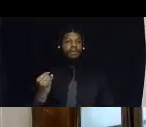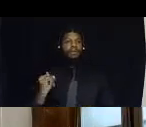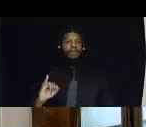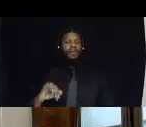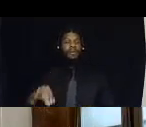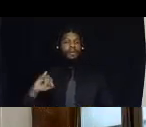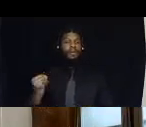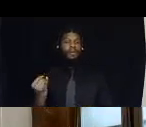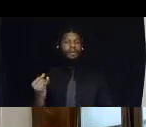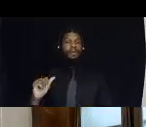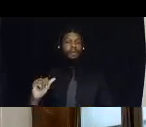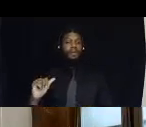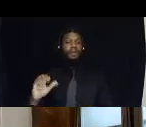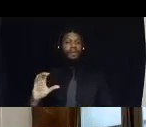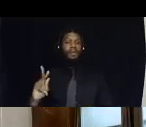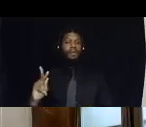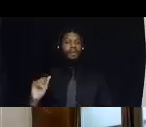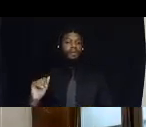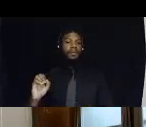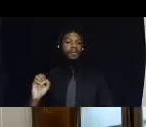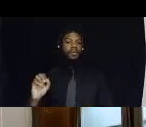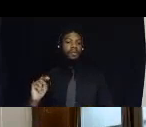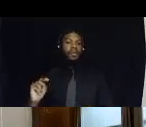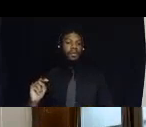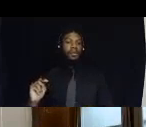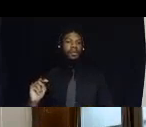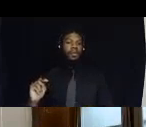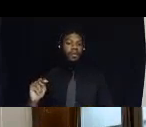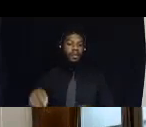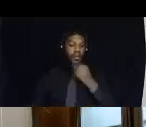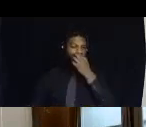Also current themes of like gas.